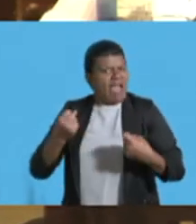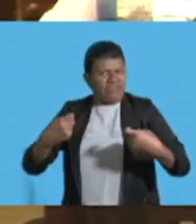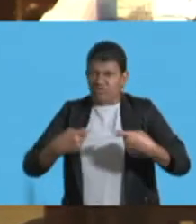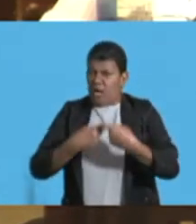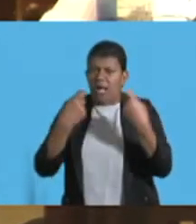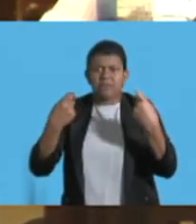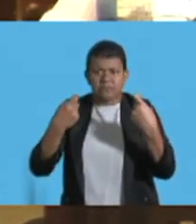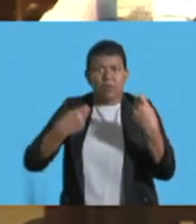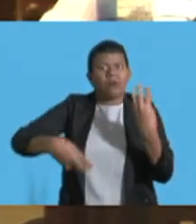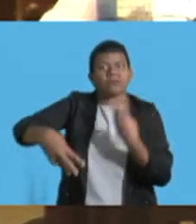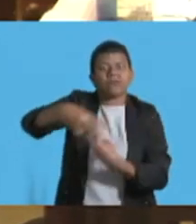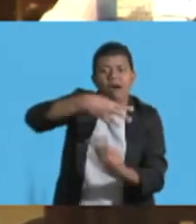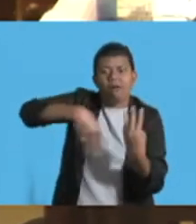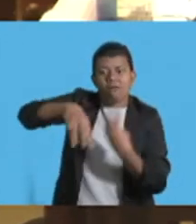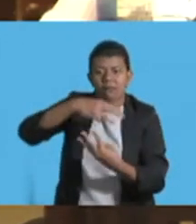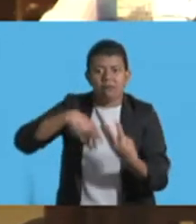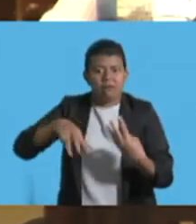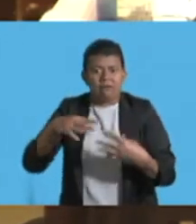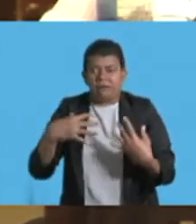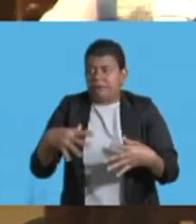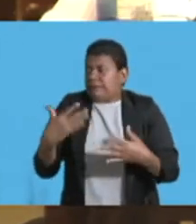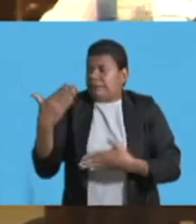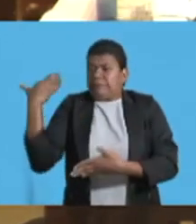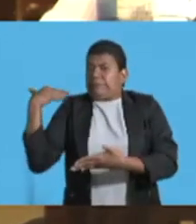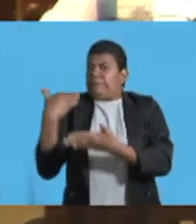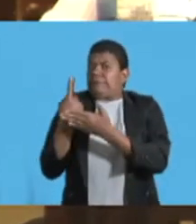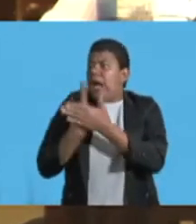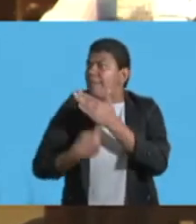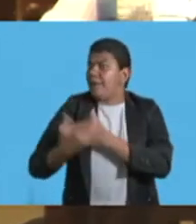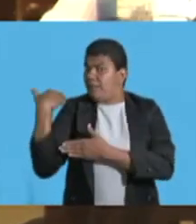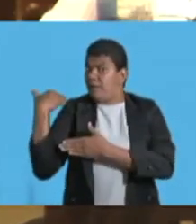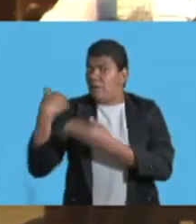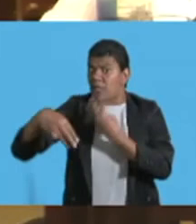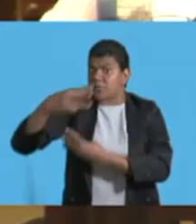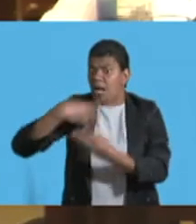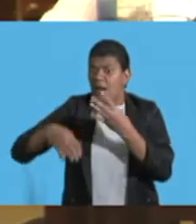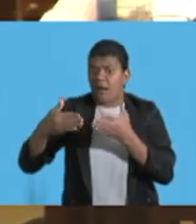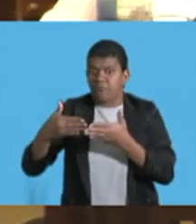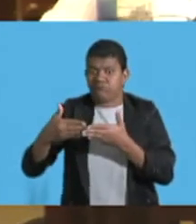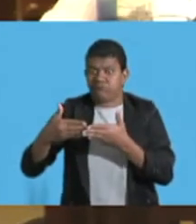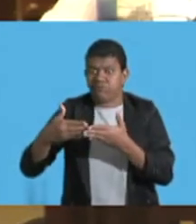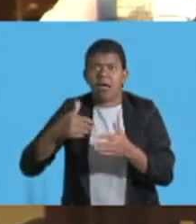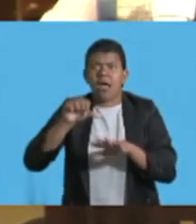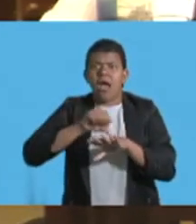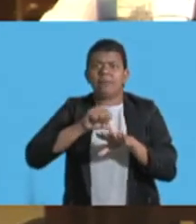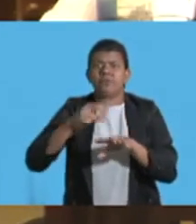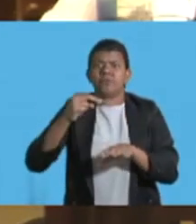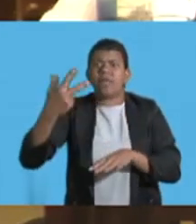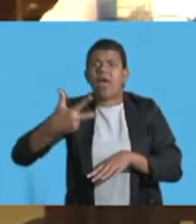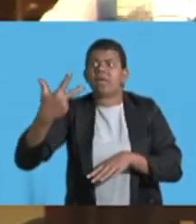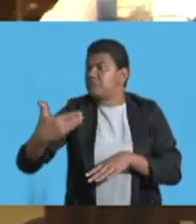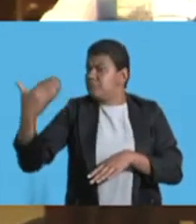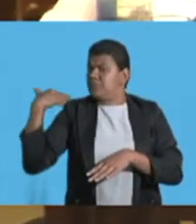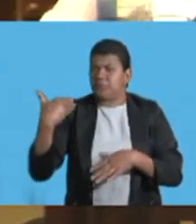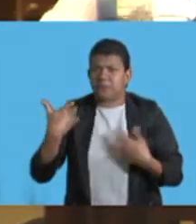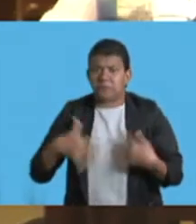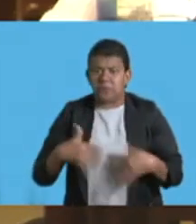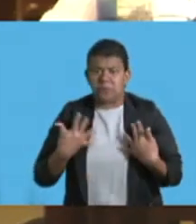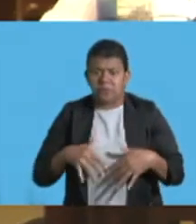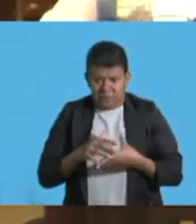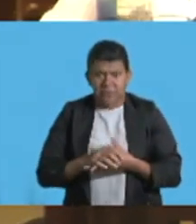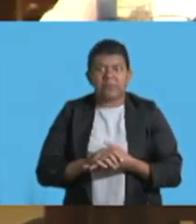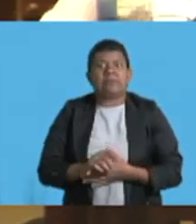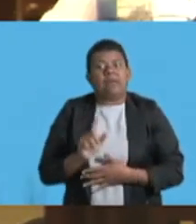the impact of TC Josie and Kenny in April 2018, service to the outer island